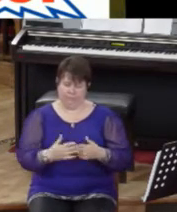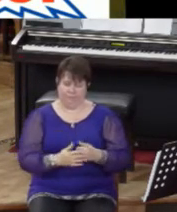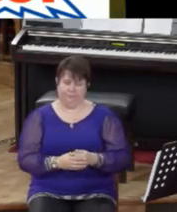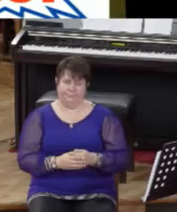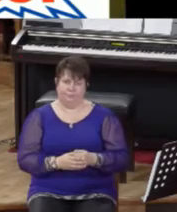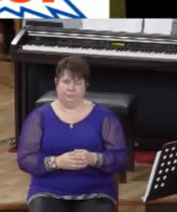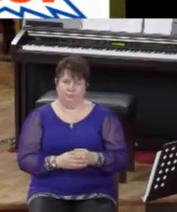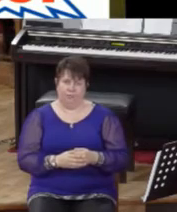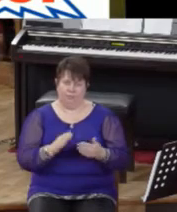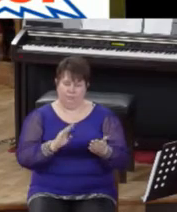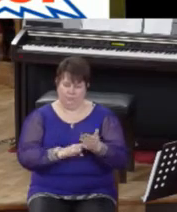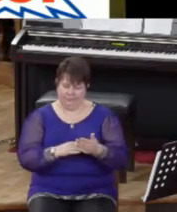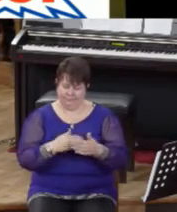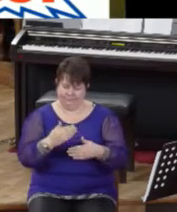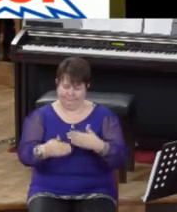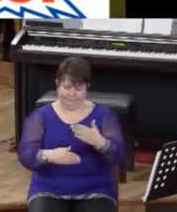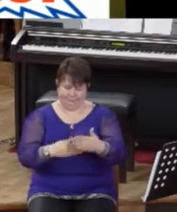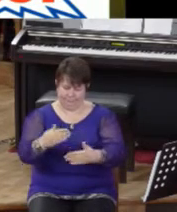Months passed.